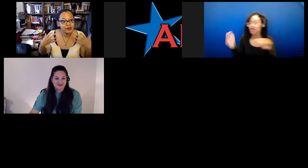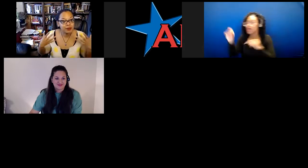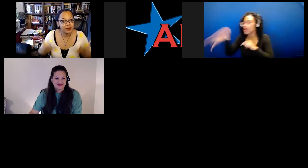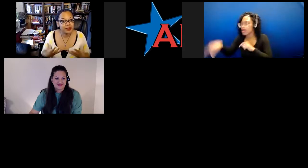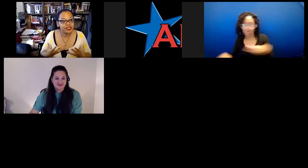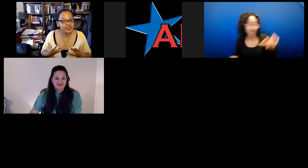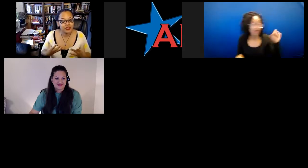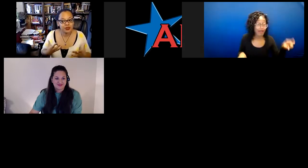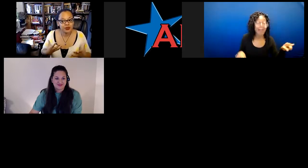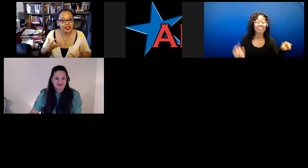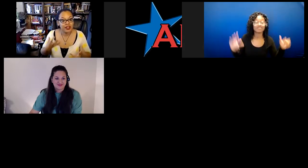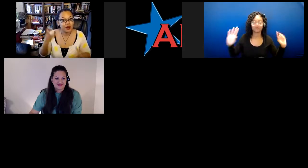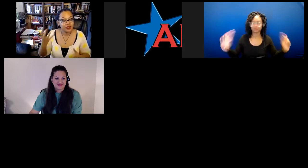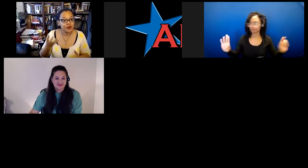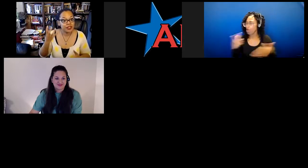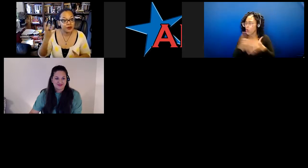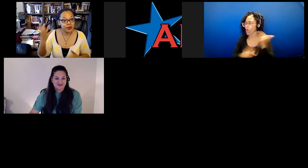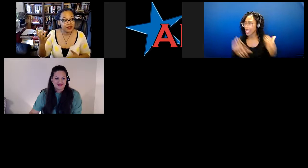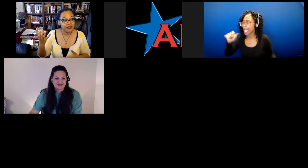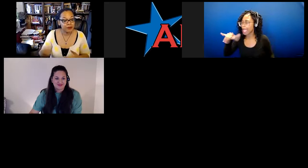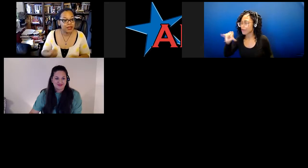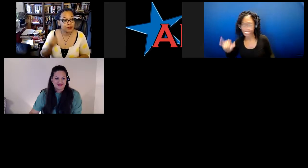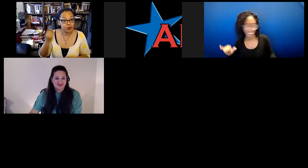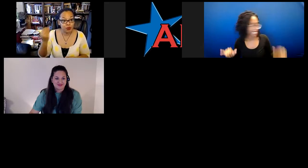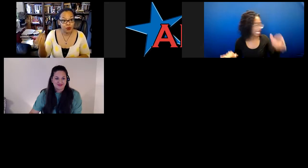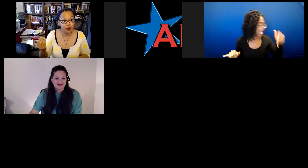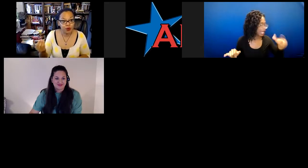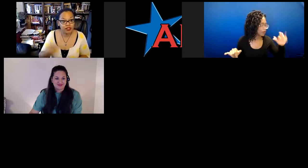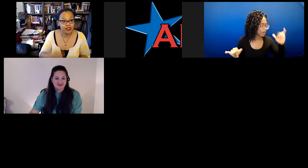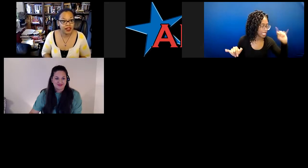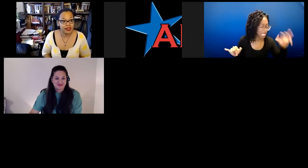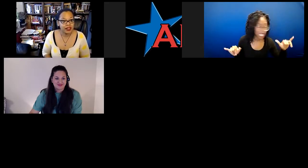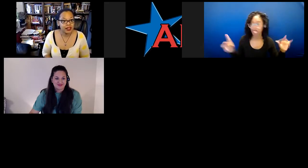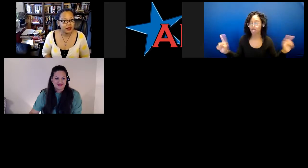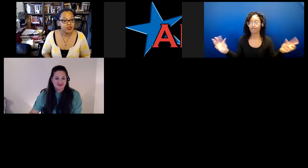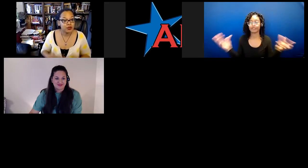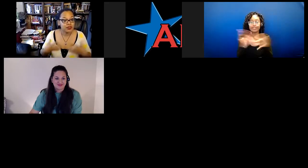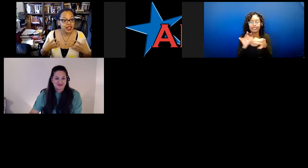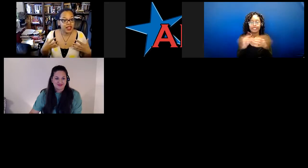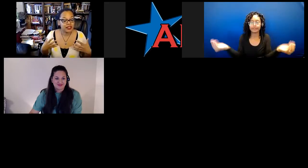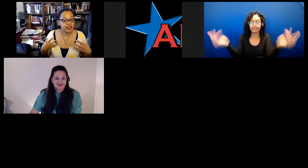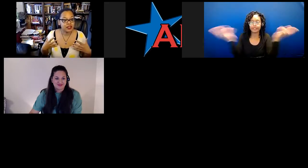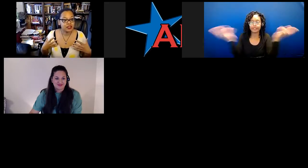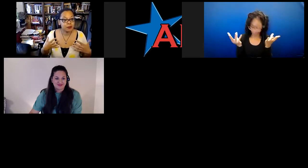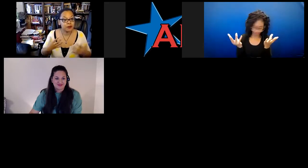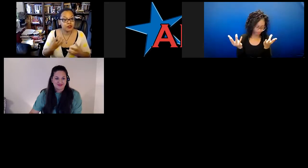it's important to also be aware of that and be able to hold that, so that